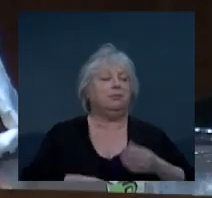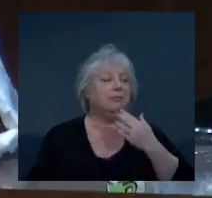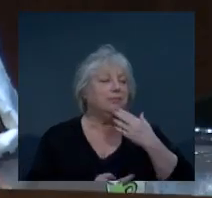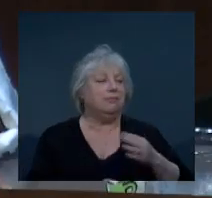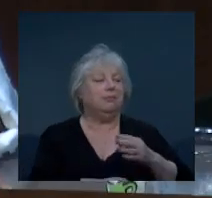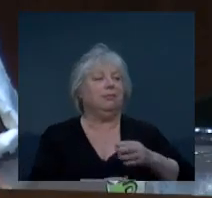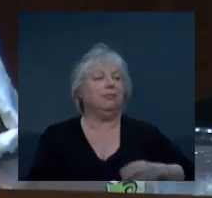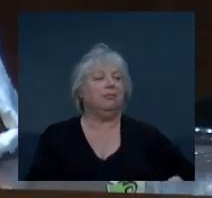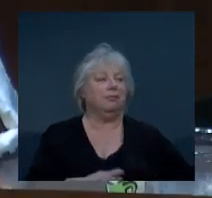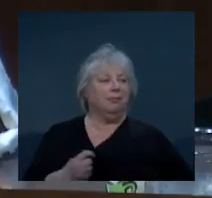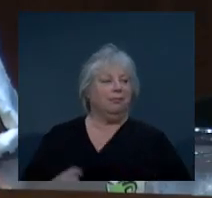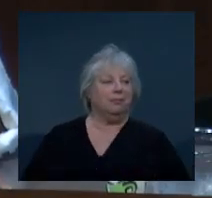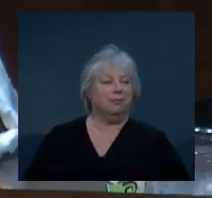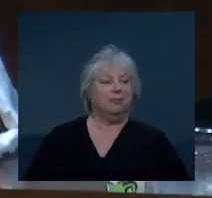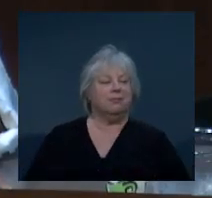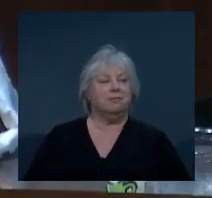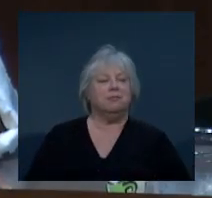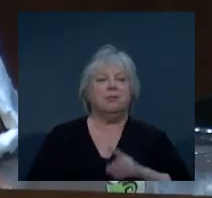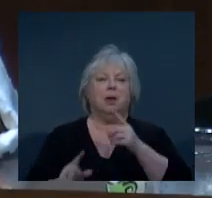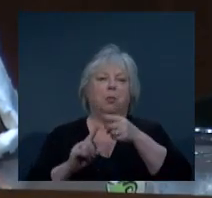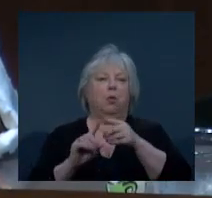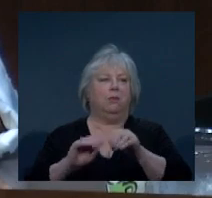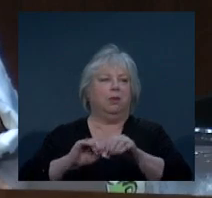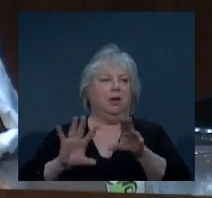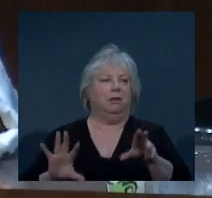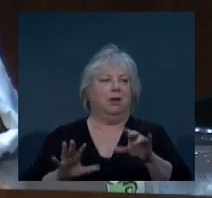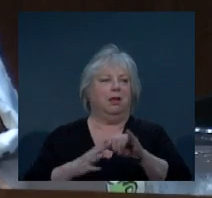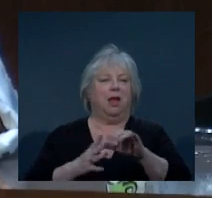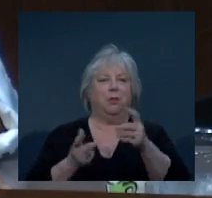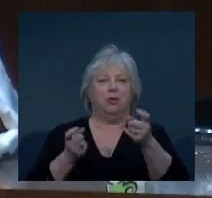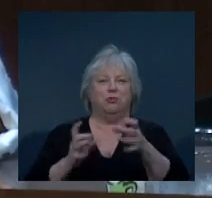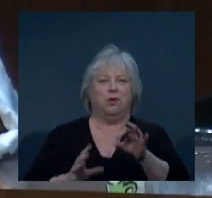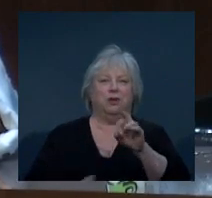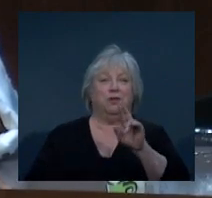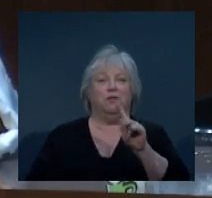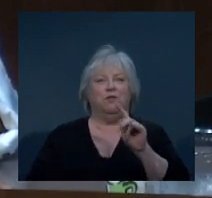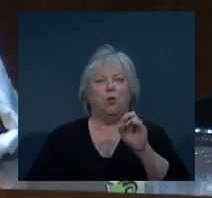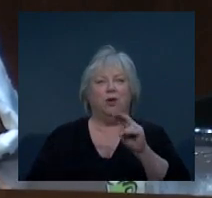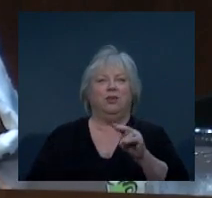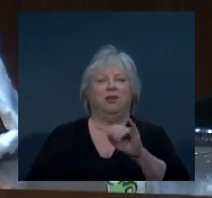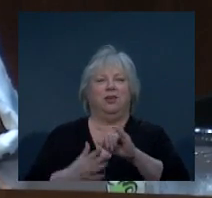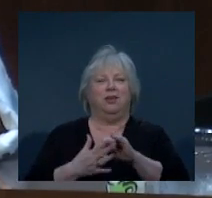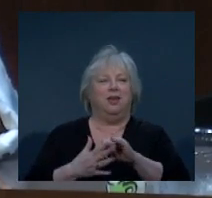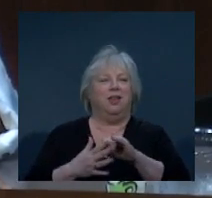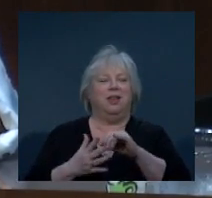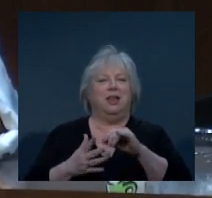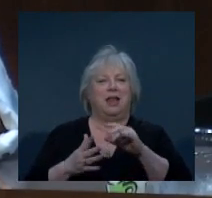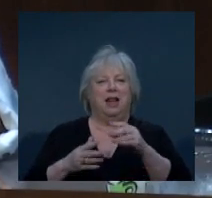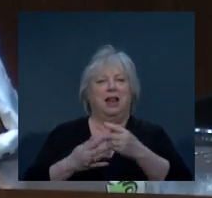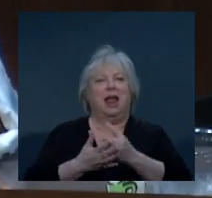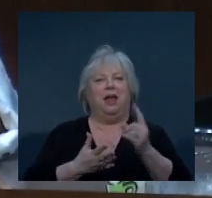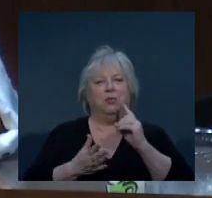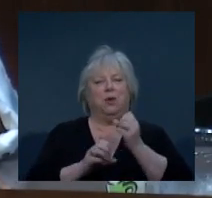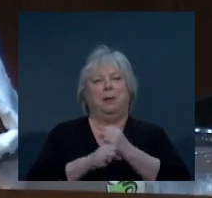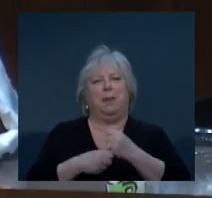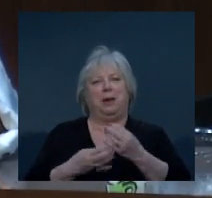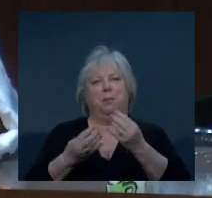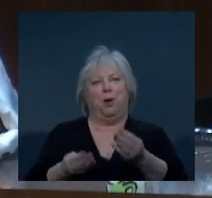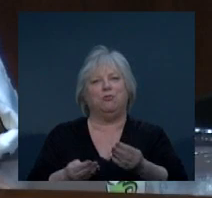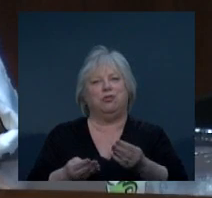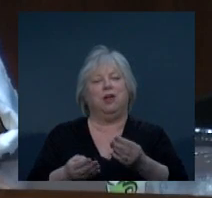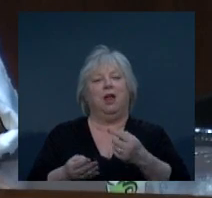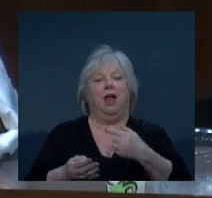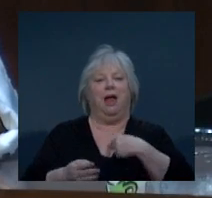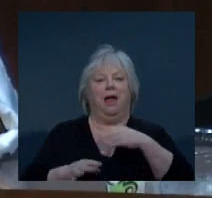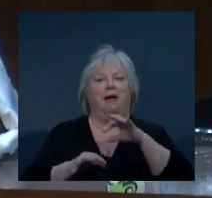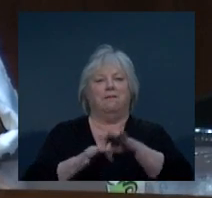Thank you, Mr. Mayor. Point of clarification, that was Director Forson who followed up with that motion we just made last